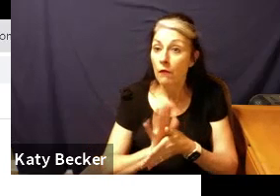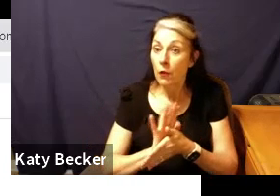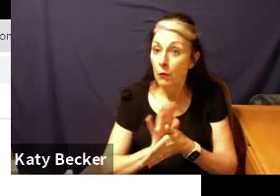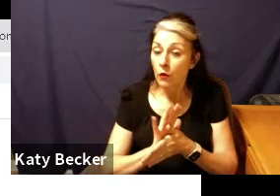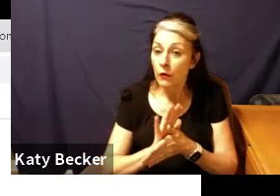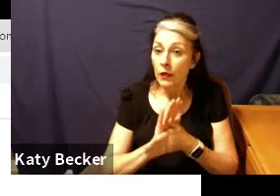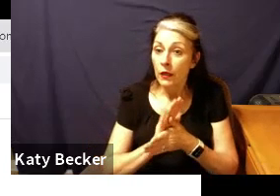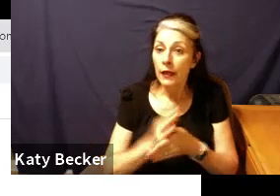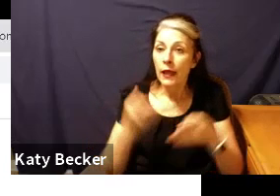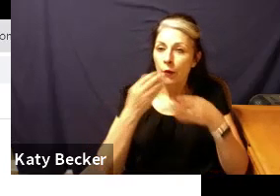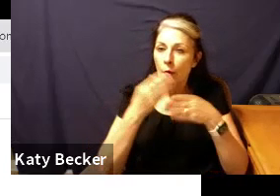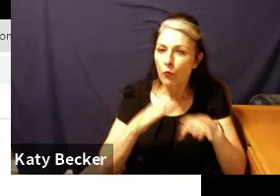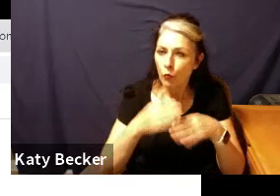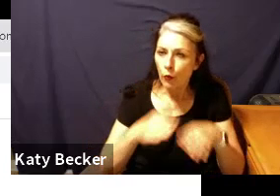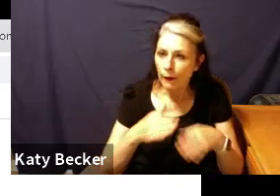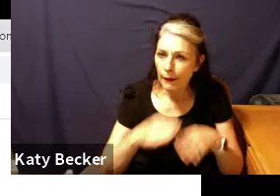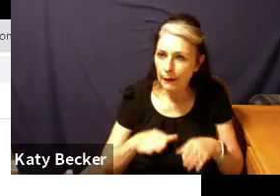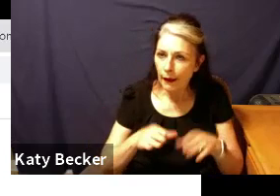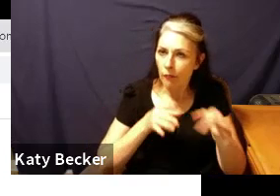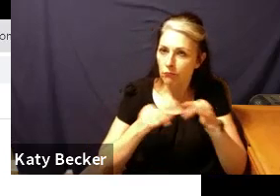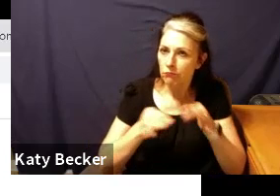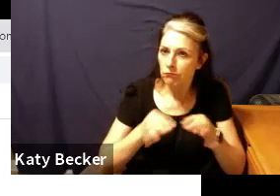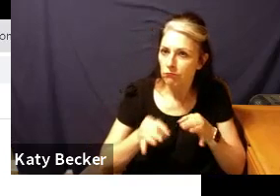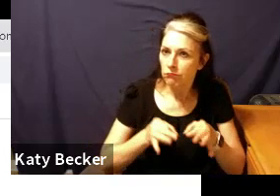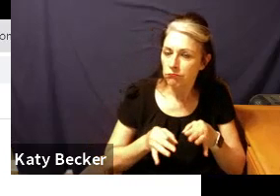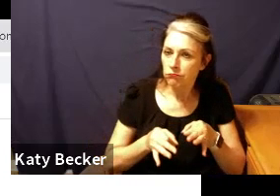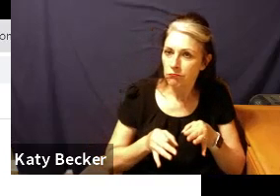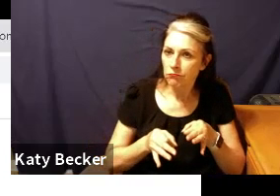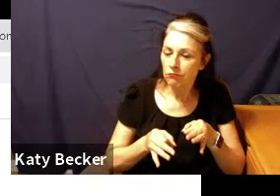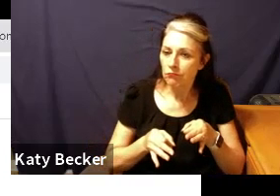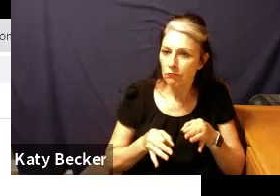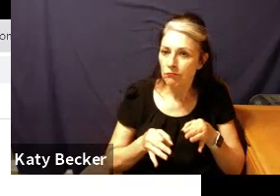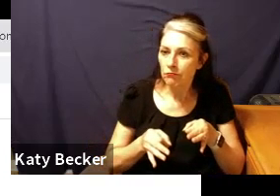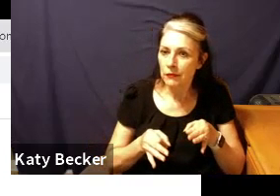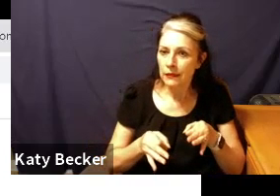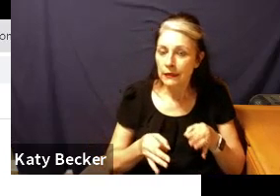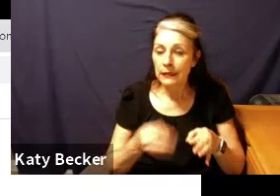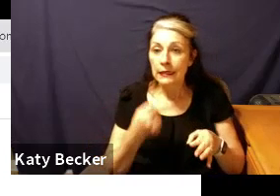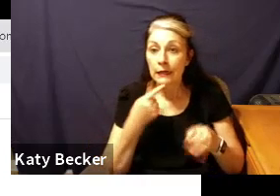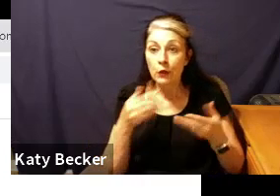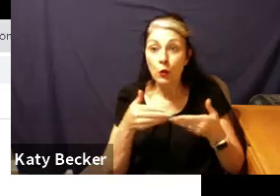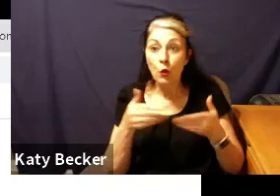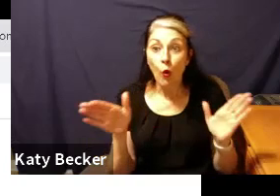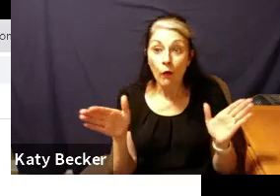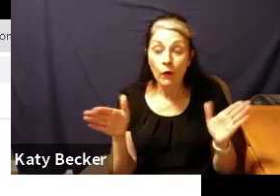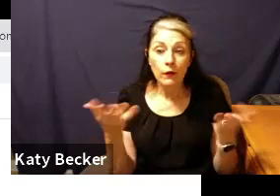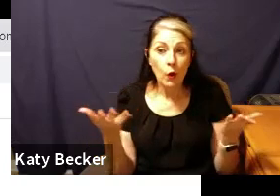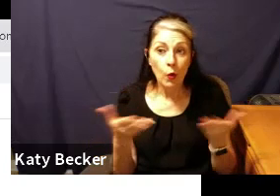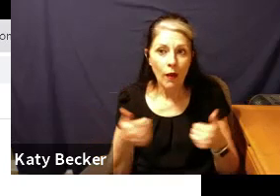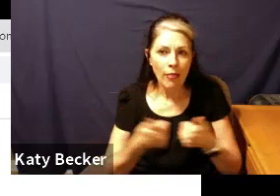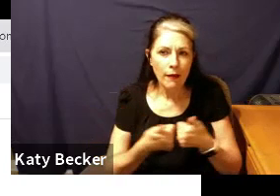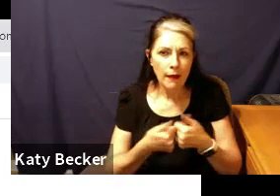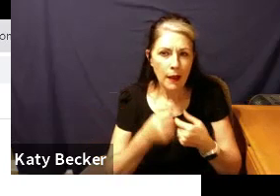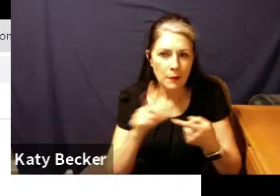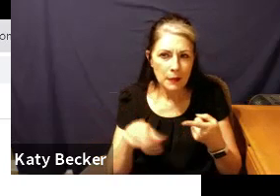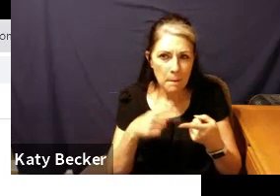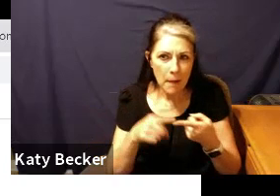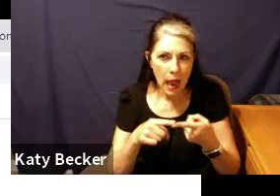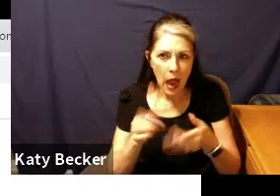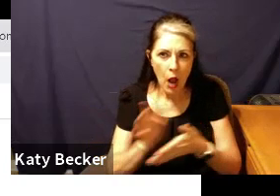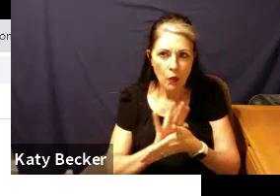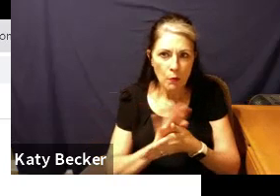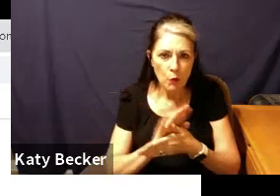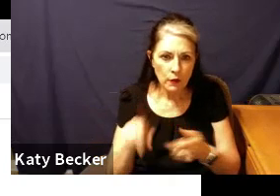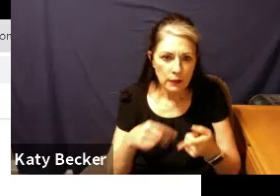it will break it down for you, and it will tell you, basically, give you an overview of what the game is about, what the movie